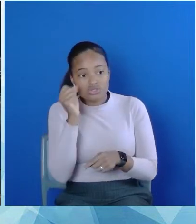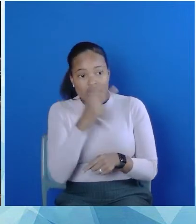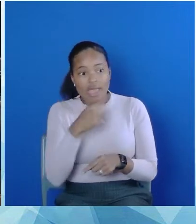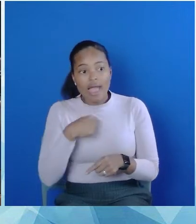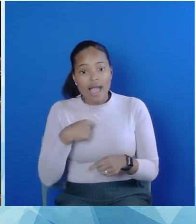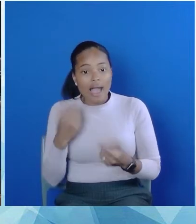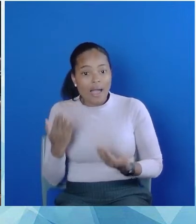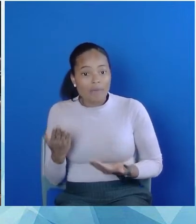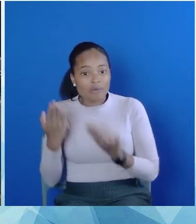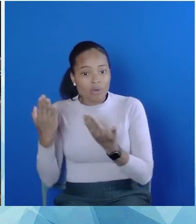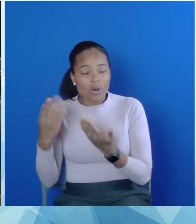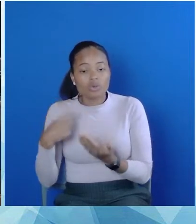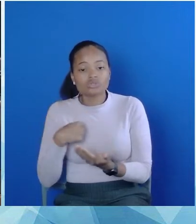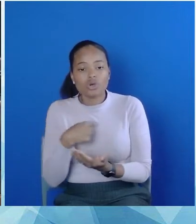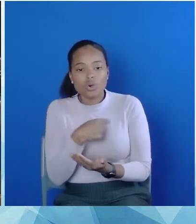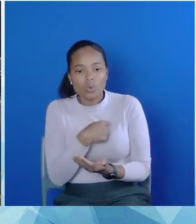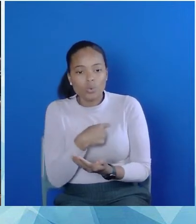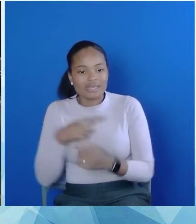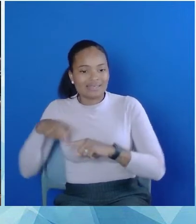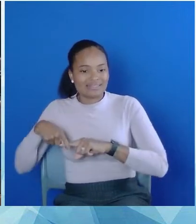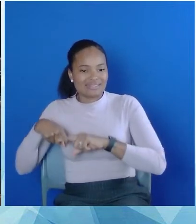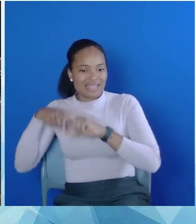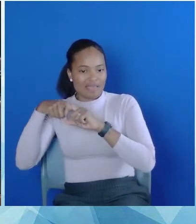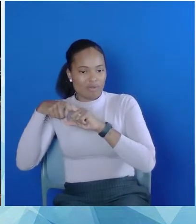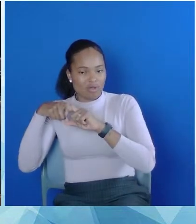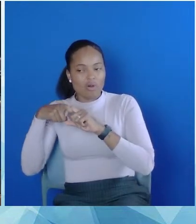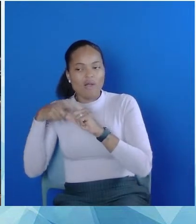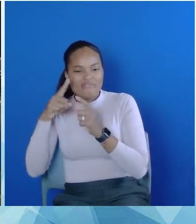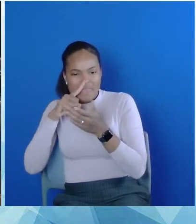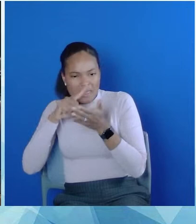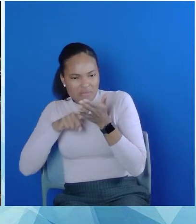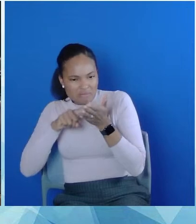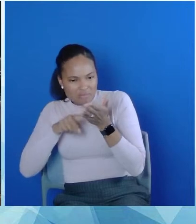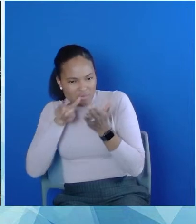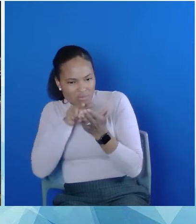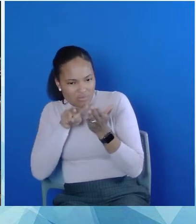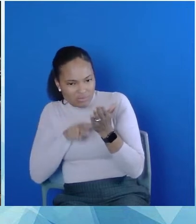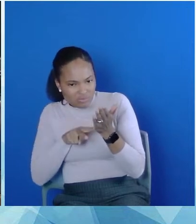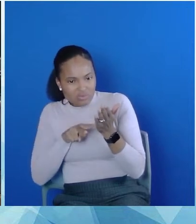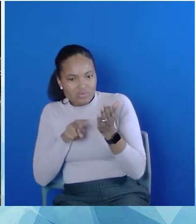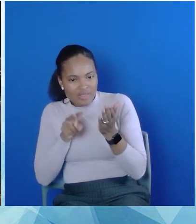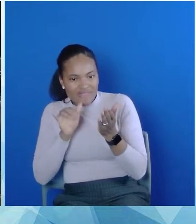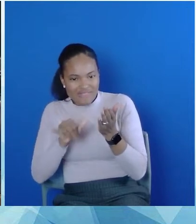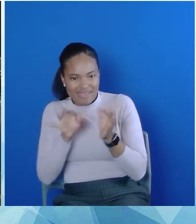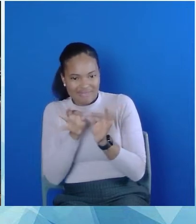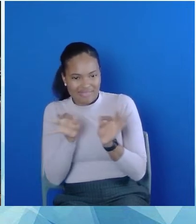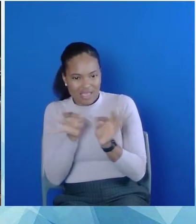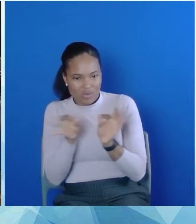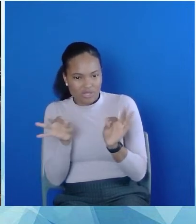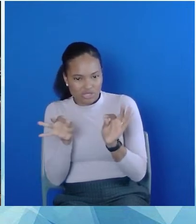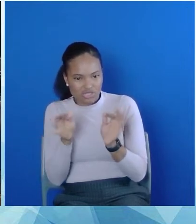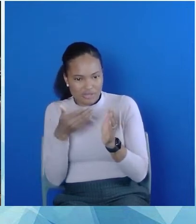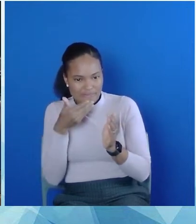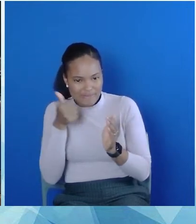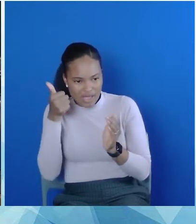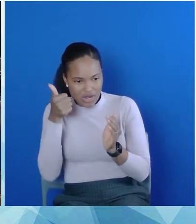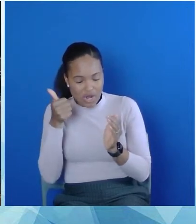language look closer to its original. I would like to see, for